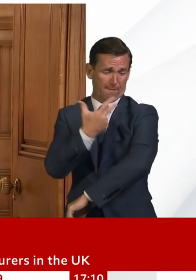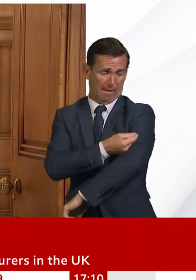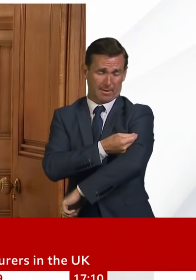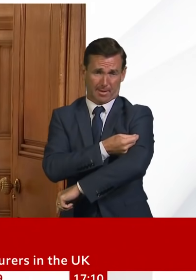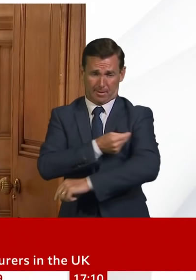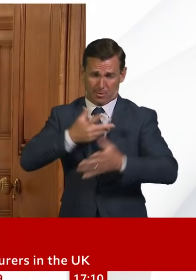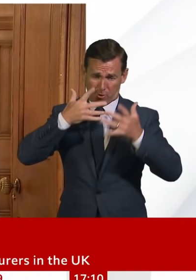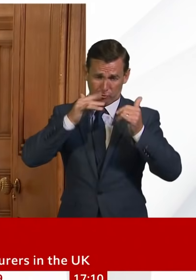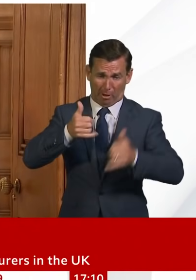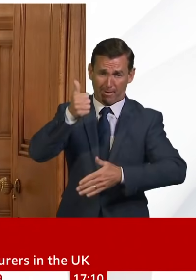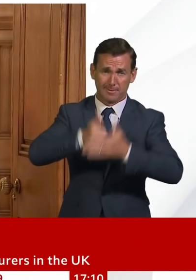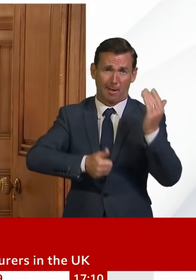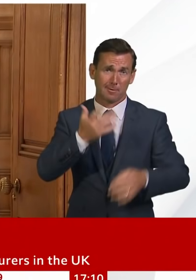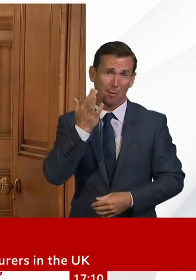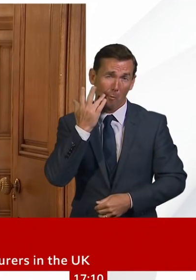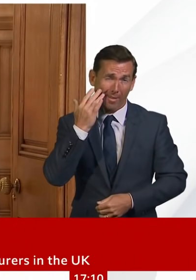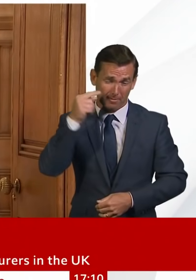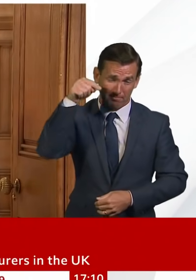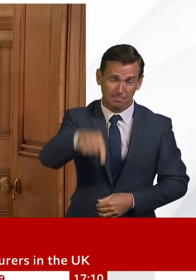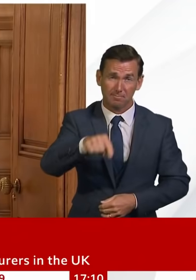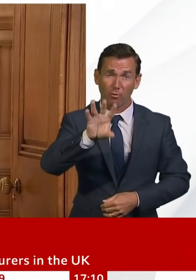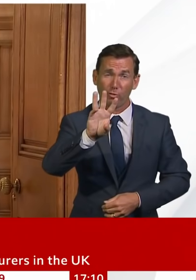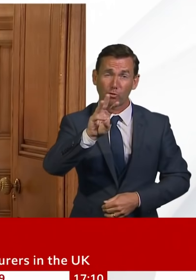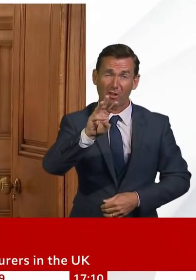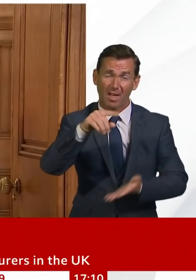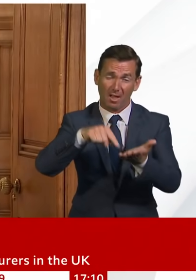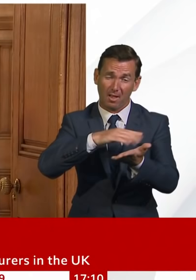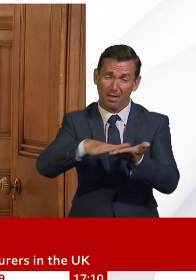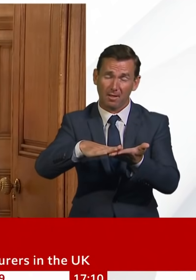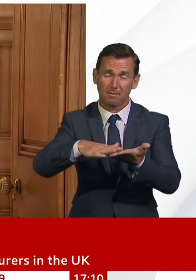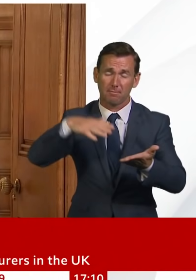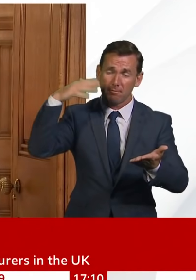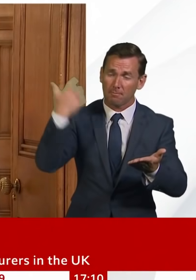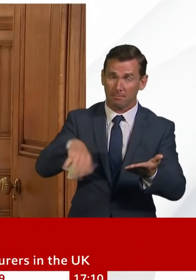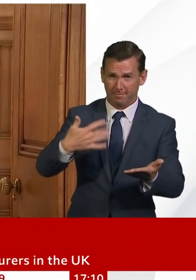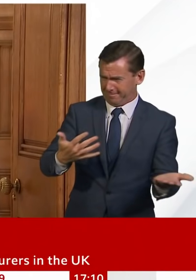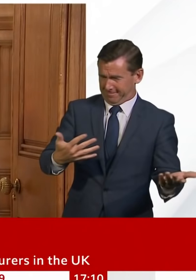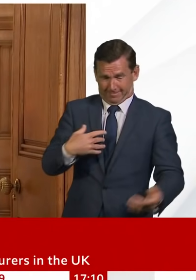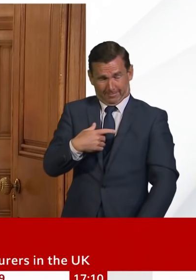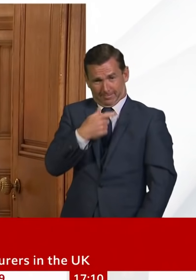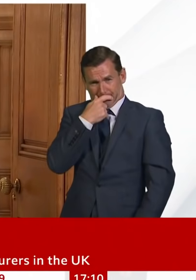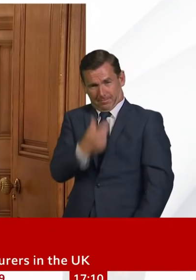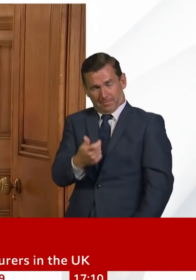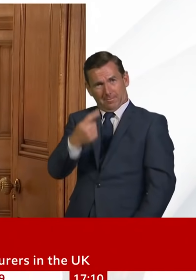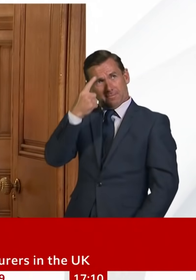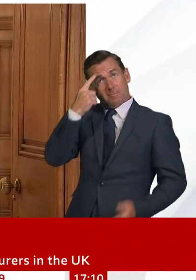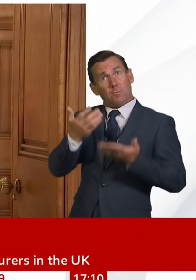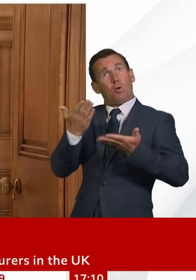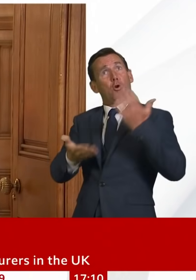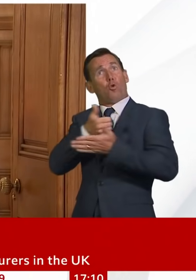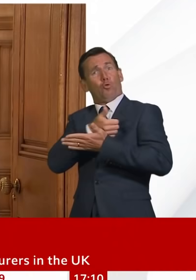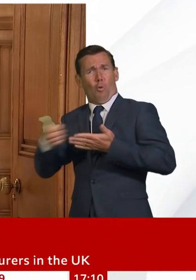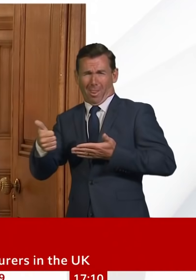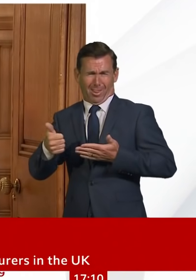people from this Thursday. In normal times, reaching this stage would take years, and